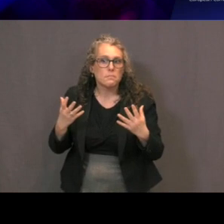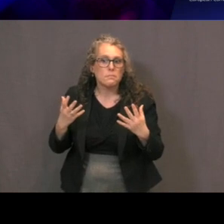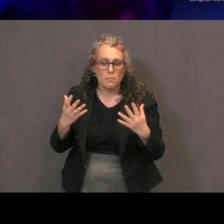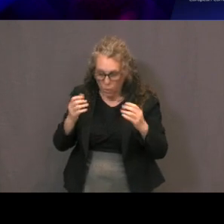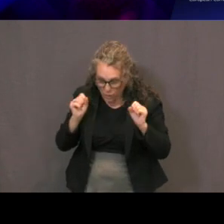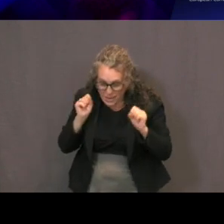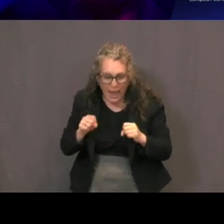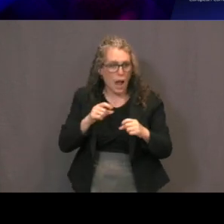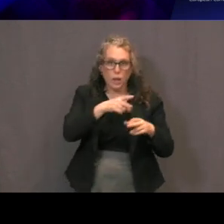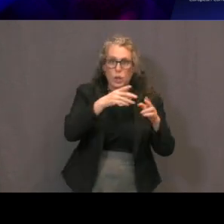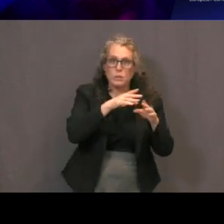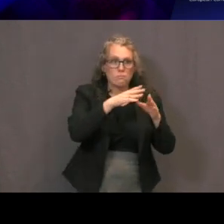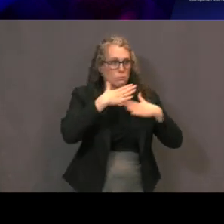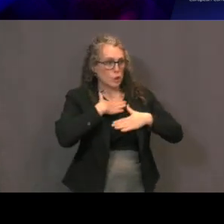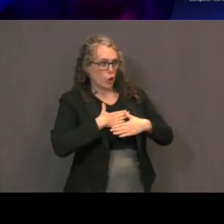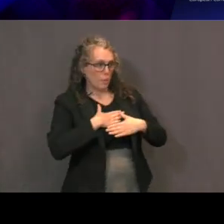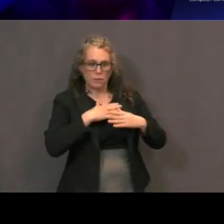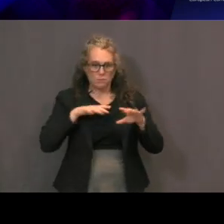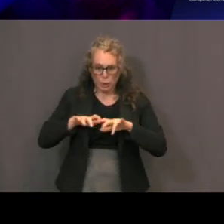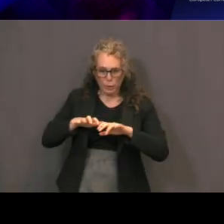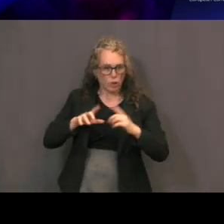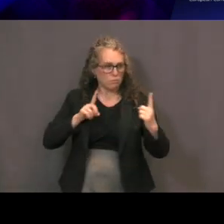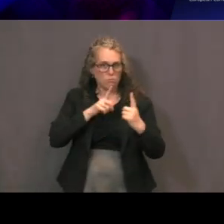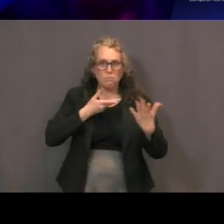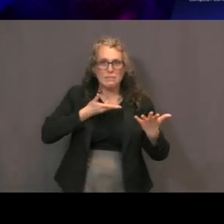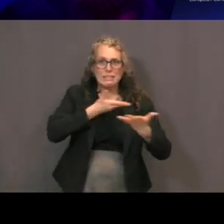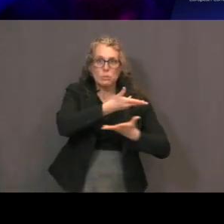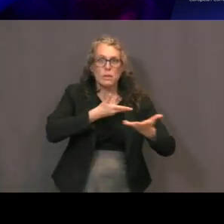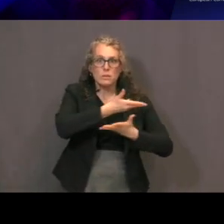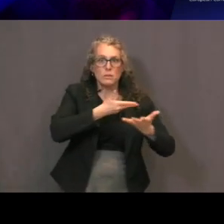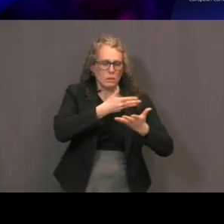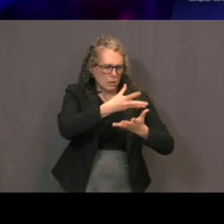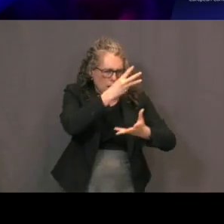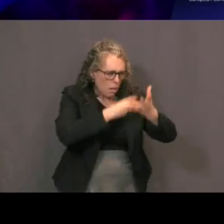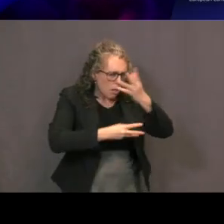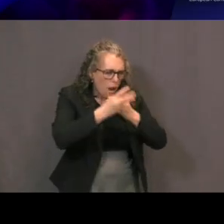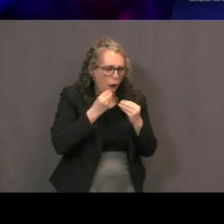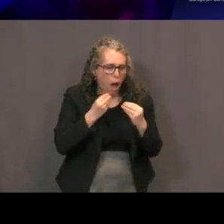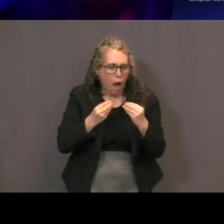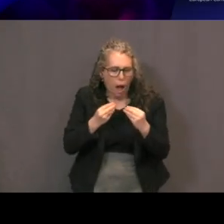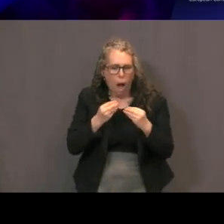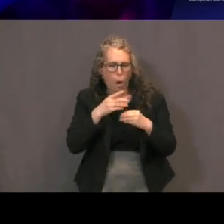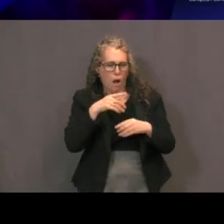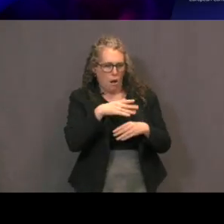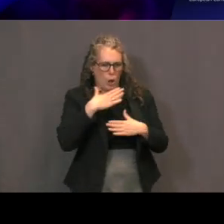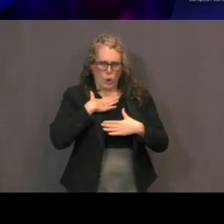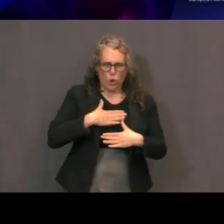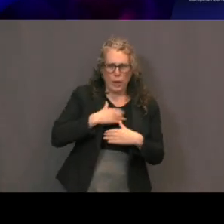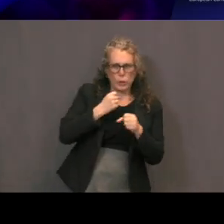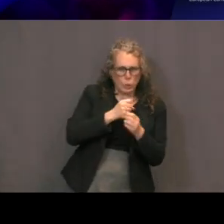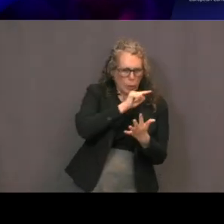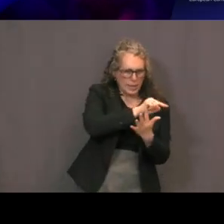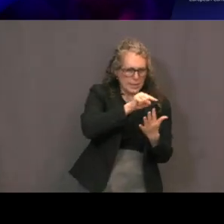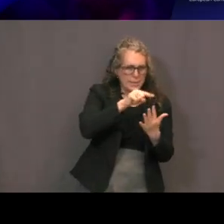with real humans and learn better to predict the behaviors of humans within their